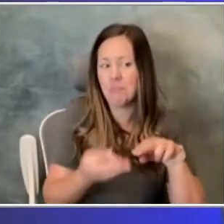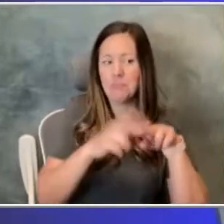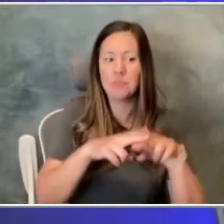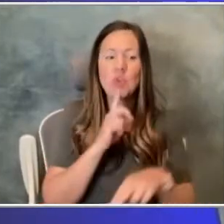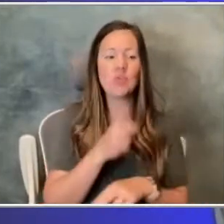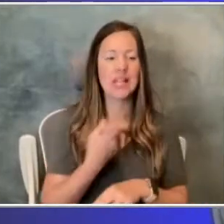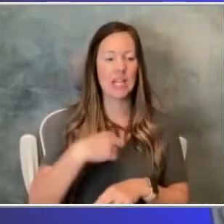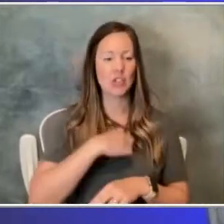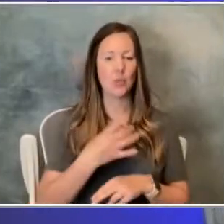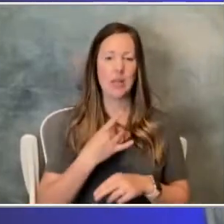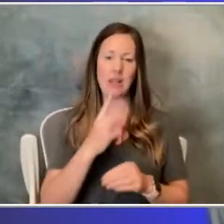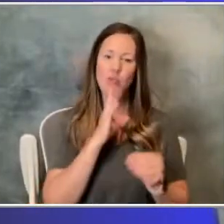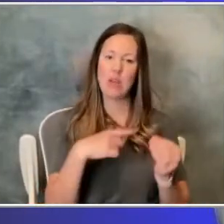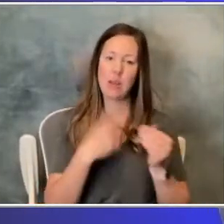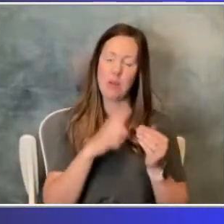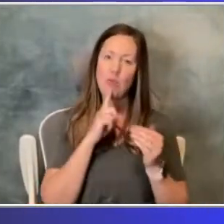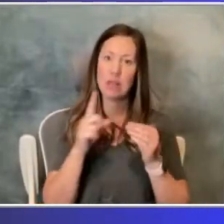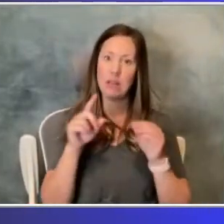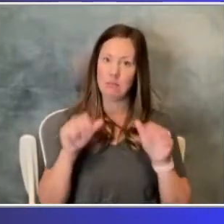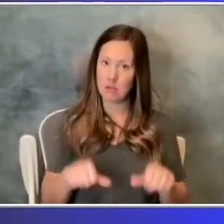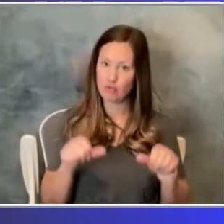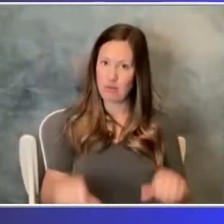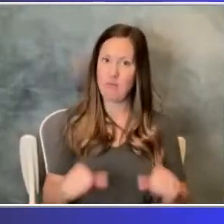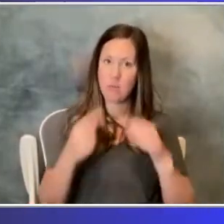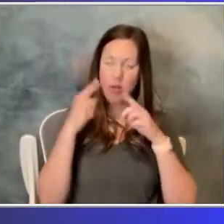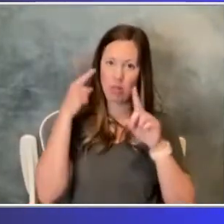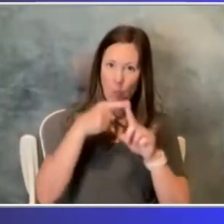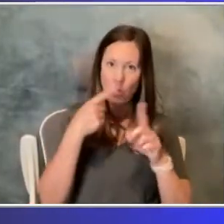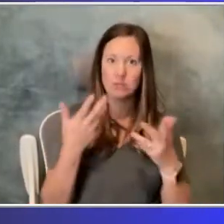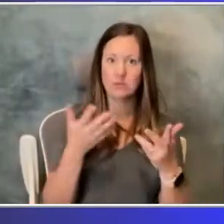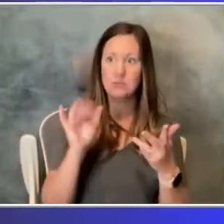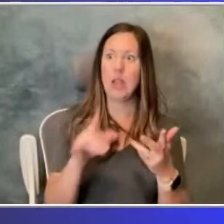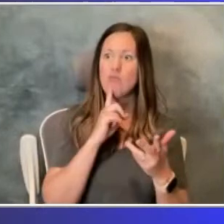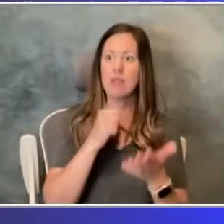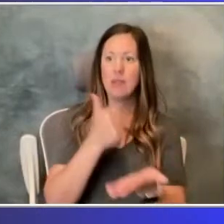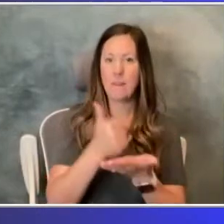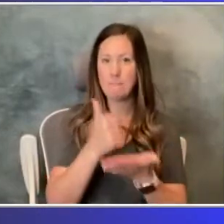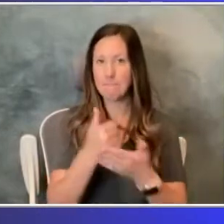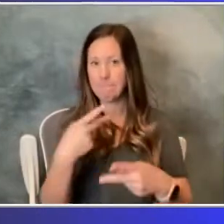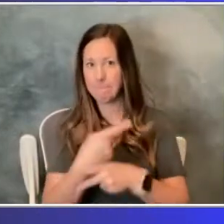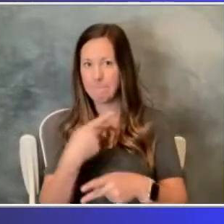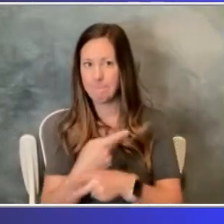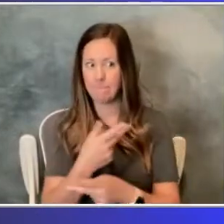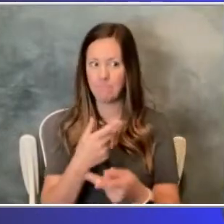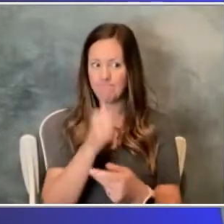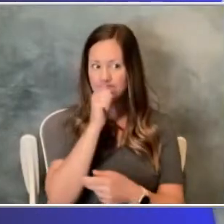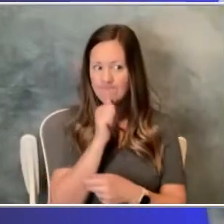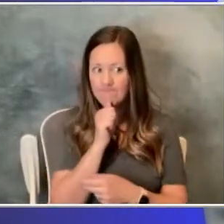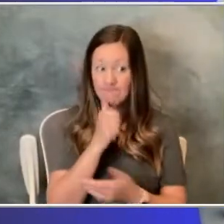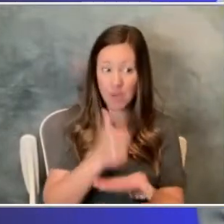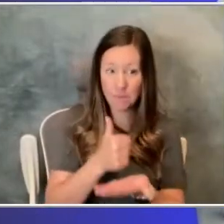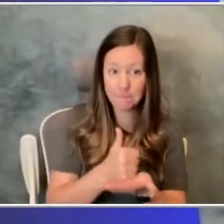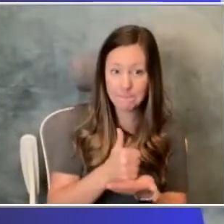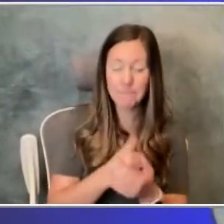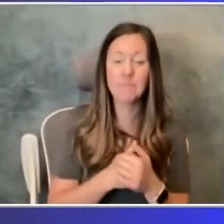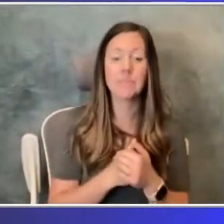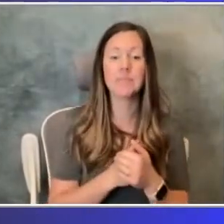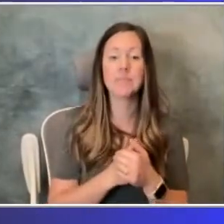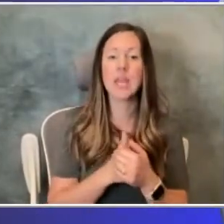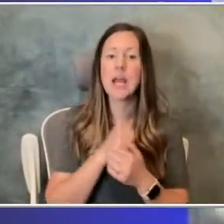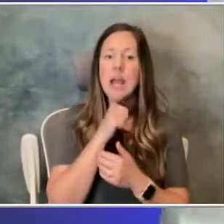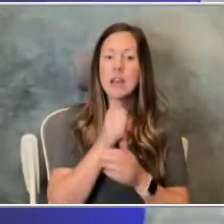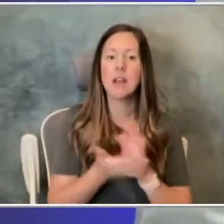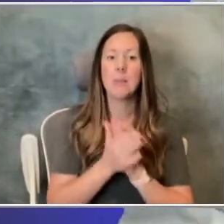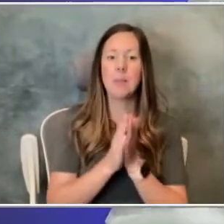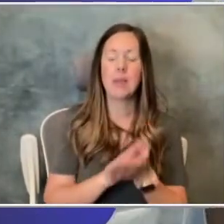about small achievable goals as a way to try to see, is pushing through it a helpful thing, and not get into like a boom